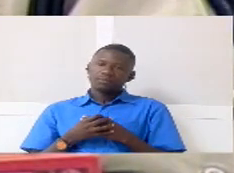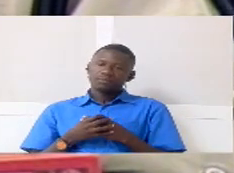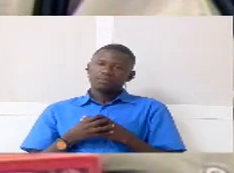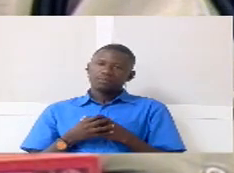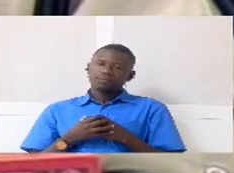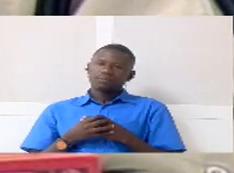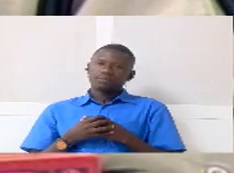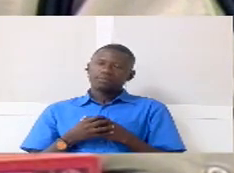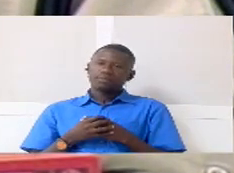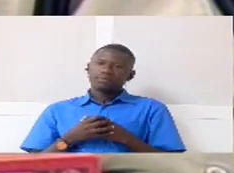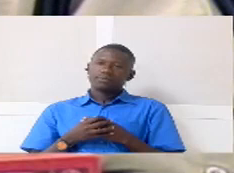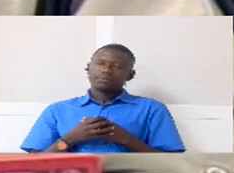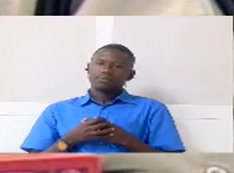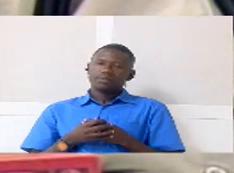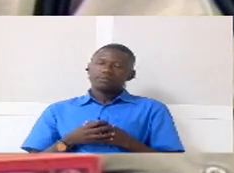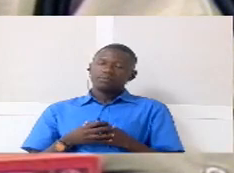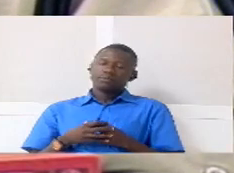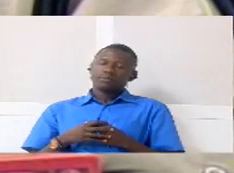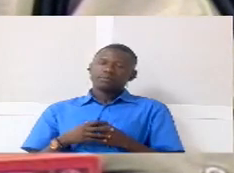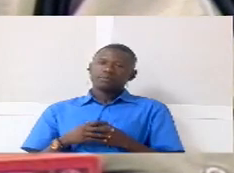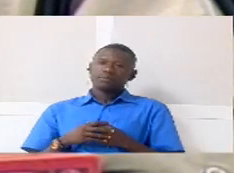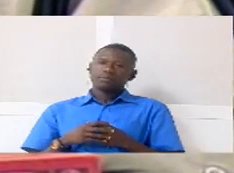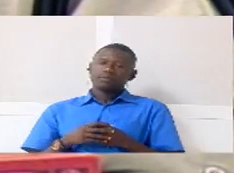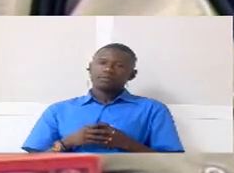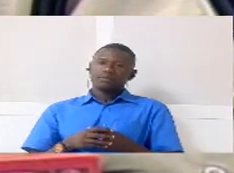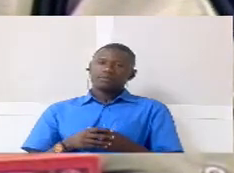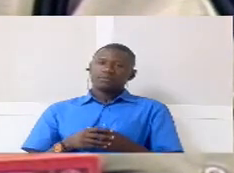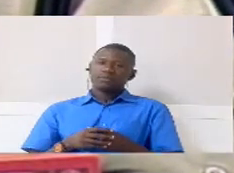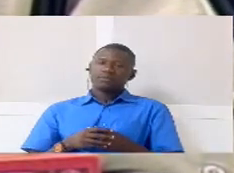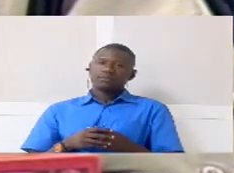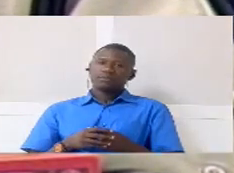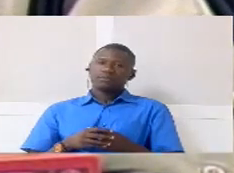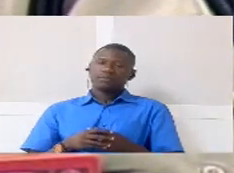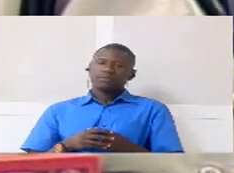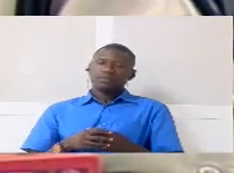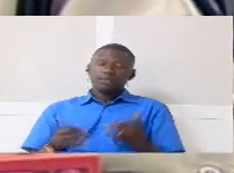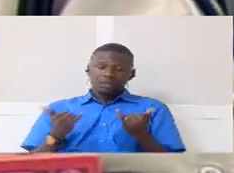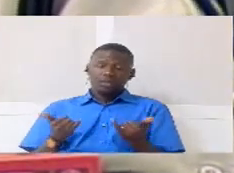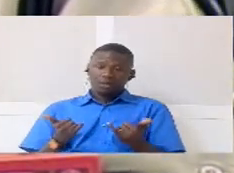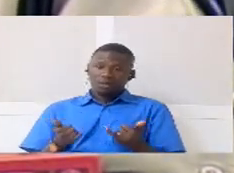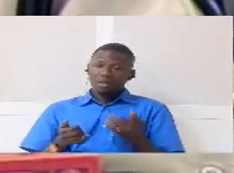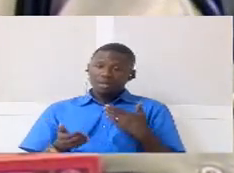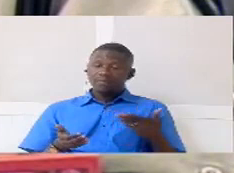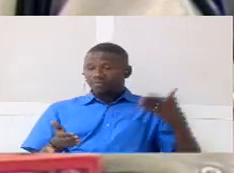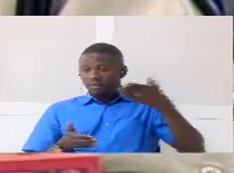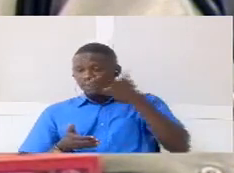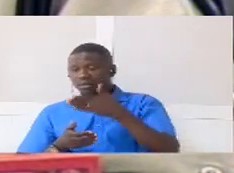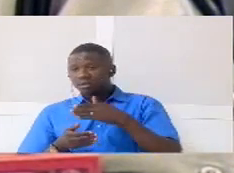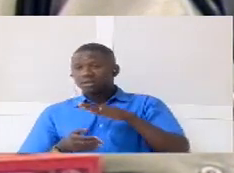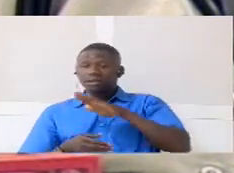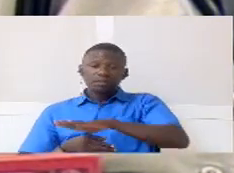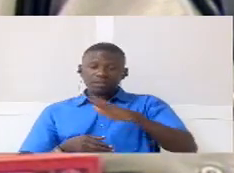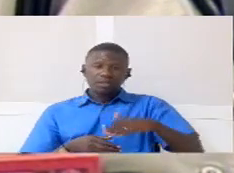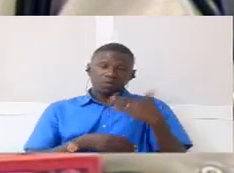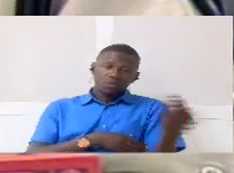And you signed it at a juvenile wing, Department, Ministry of Basic Education, high level construction on the and today, if you go to the